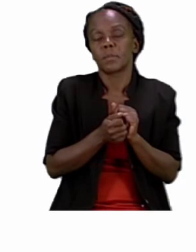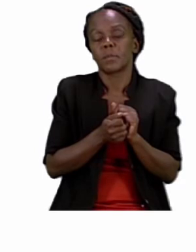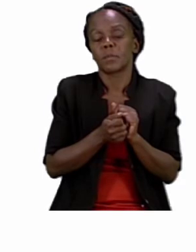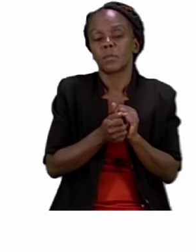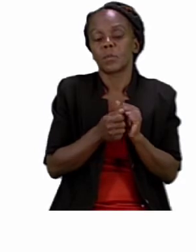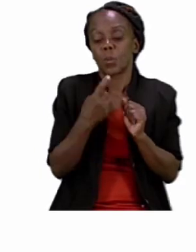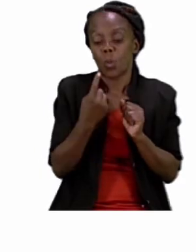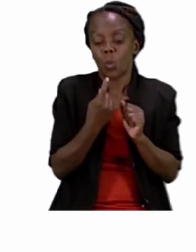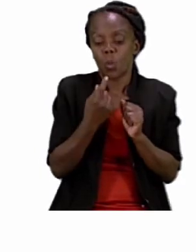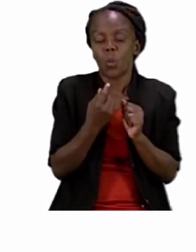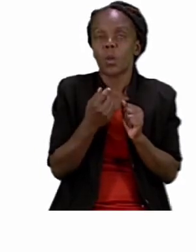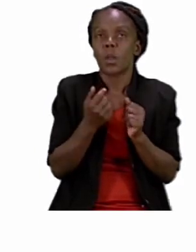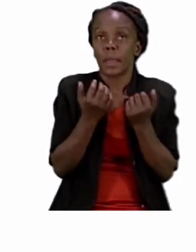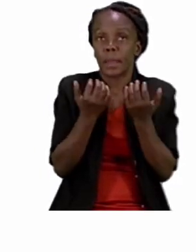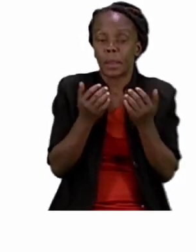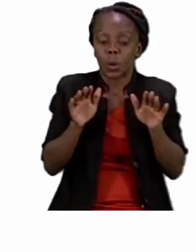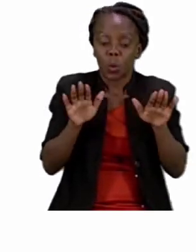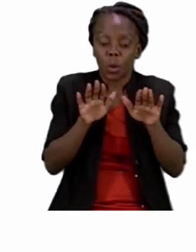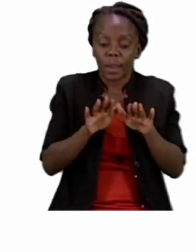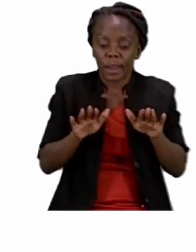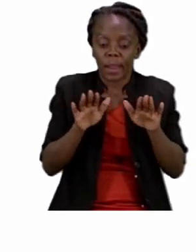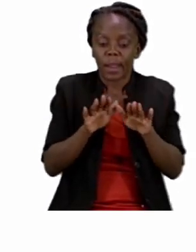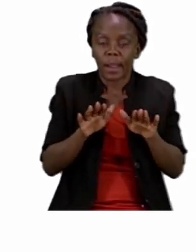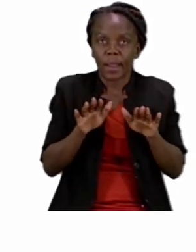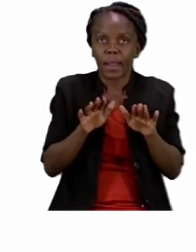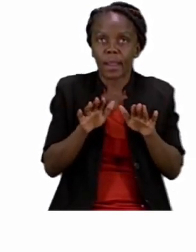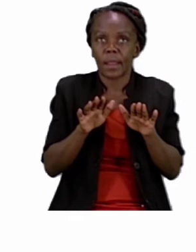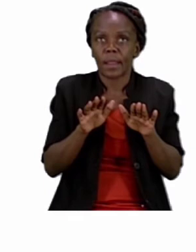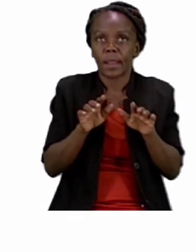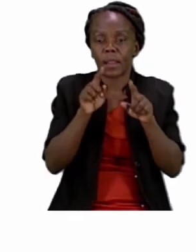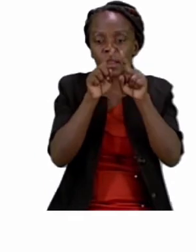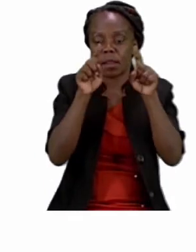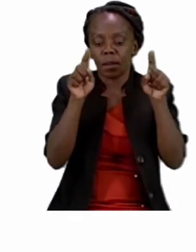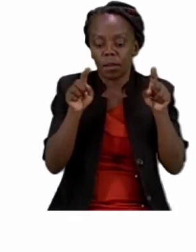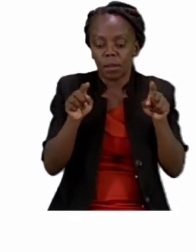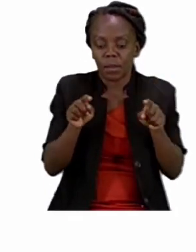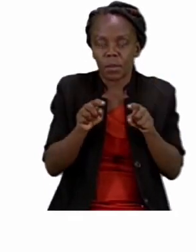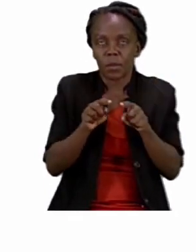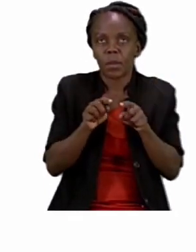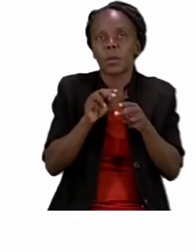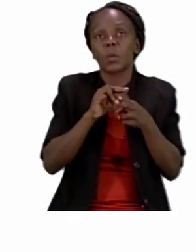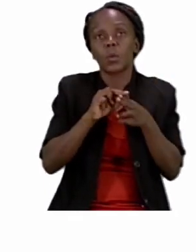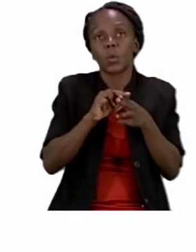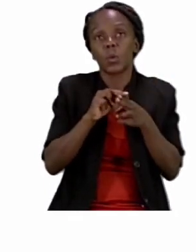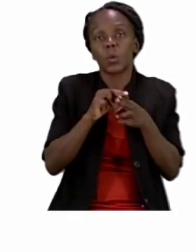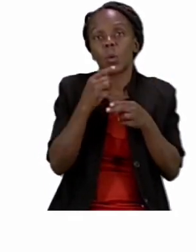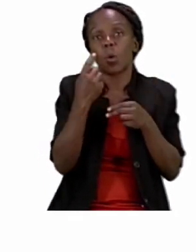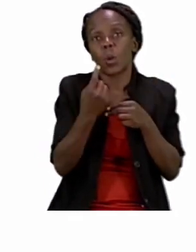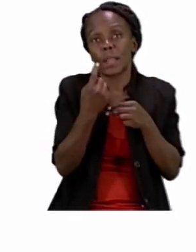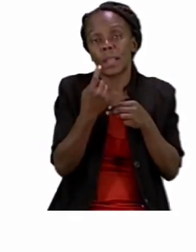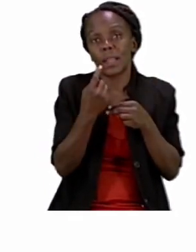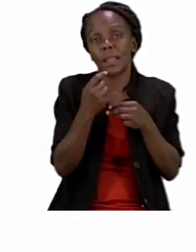squares using a yellow color. So I want you to please use